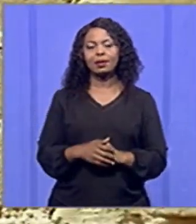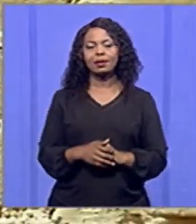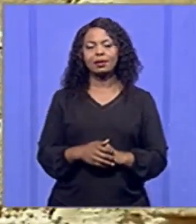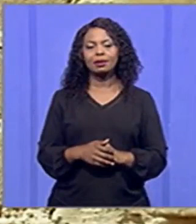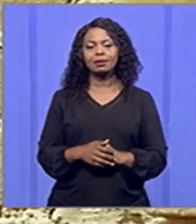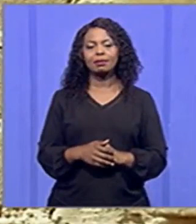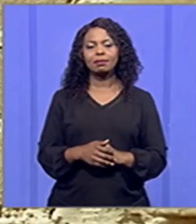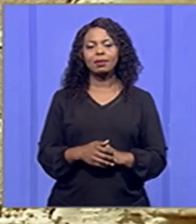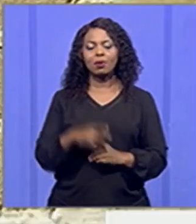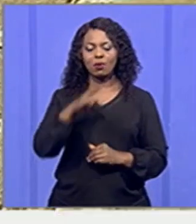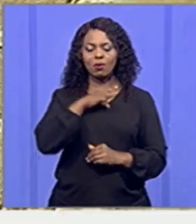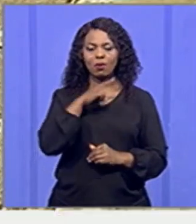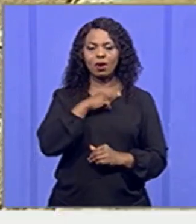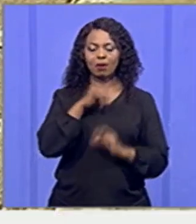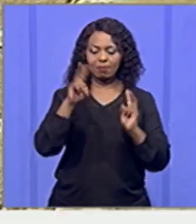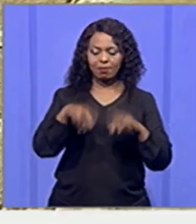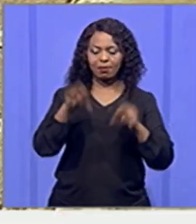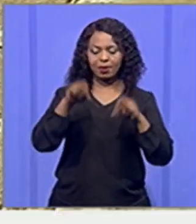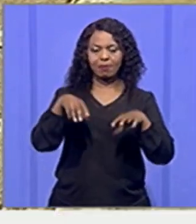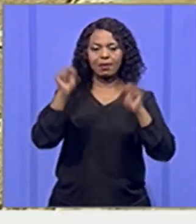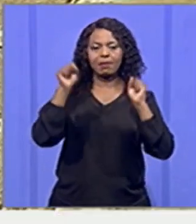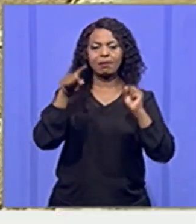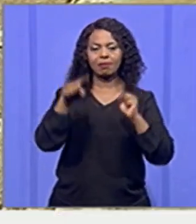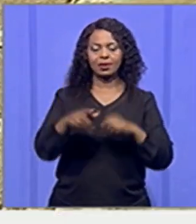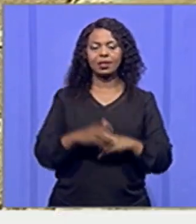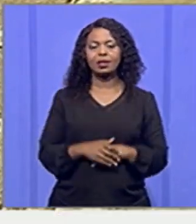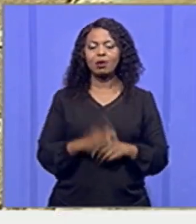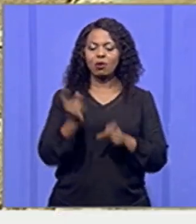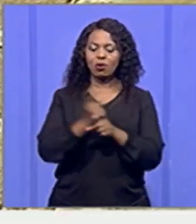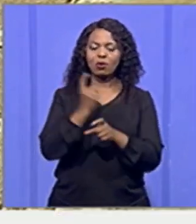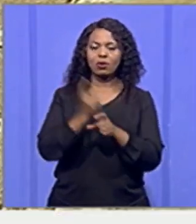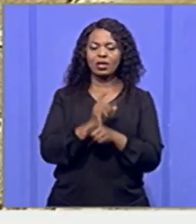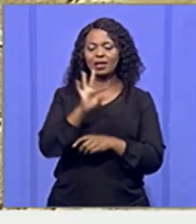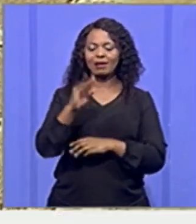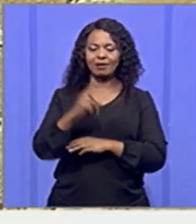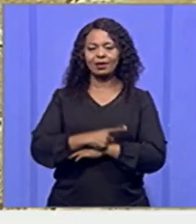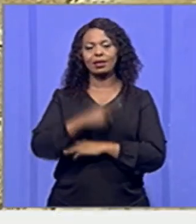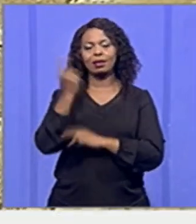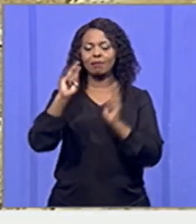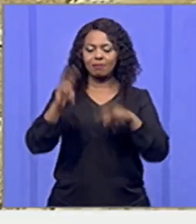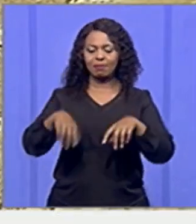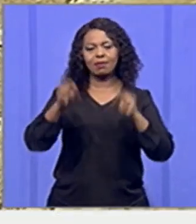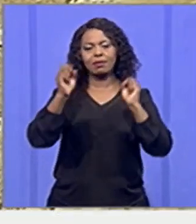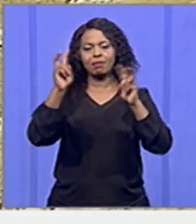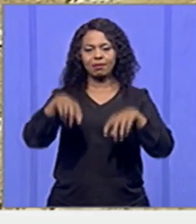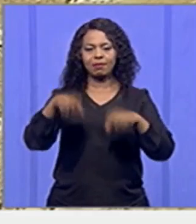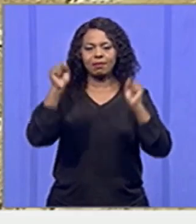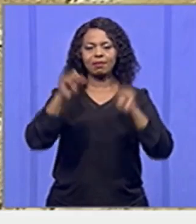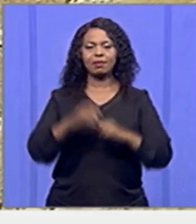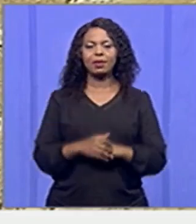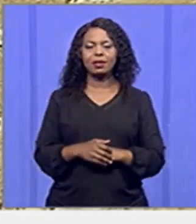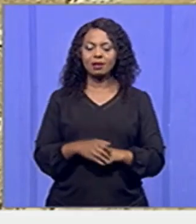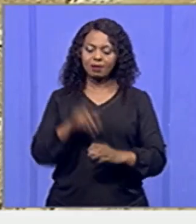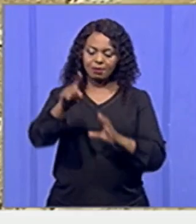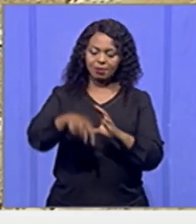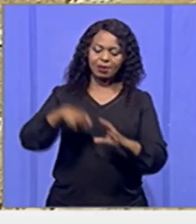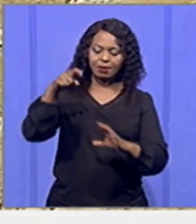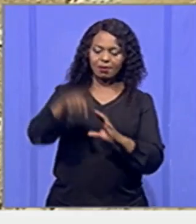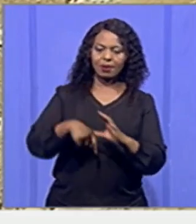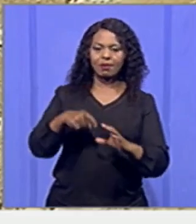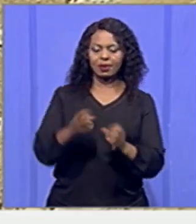diriswa ke ka ntlha le bakala kgago ya motlakase o diragalang kgapetsa so seno se di ga ka kwa sena se le